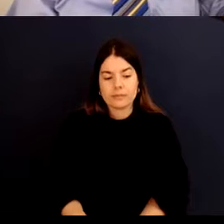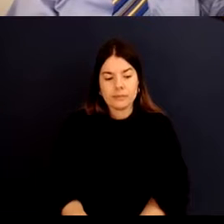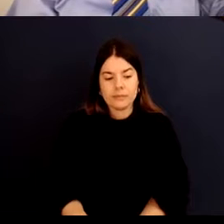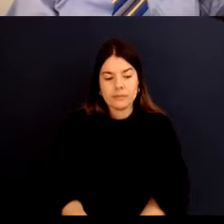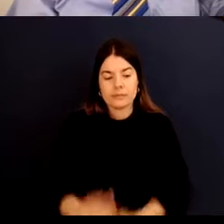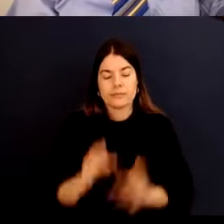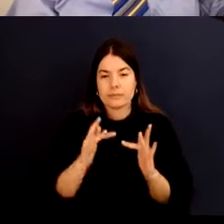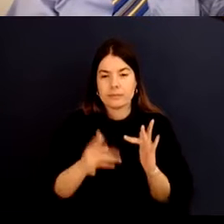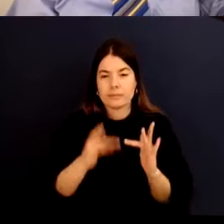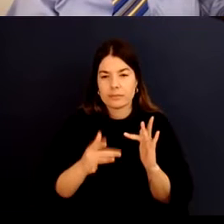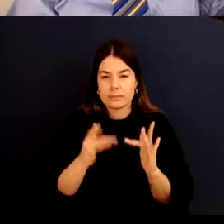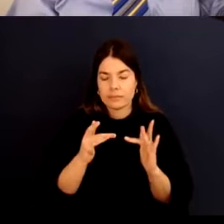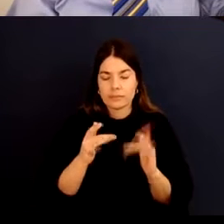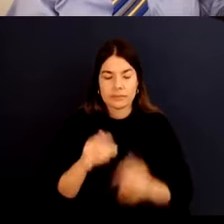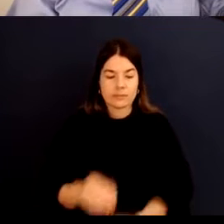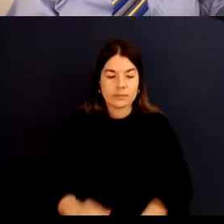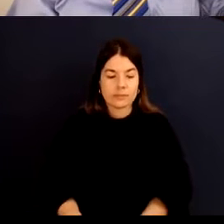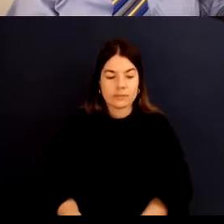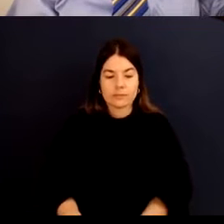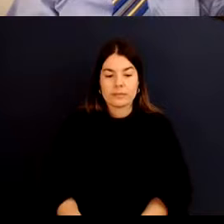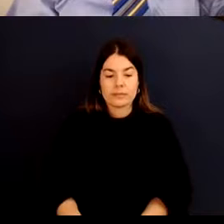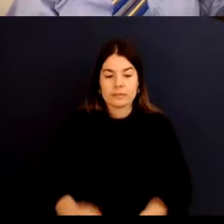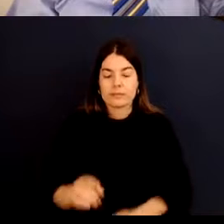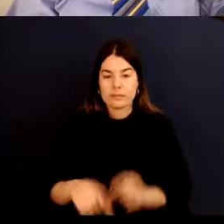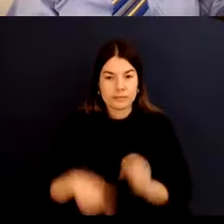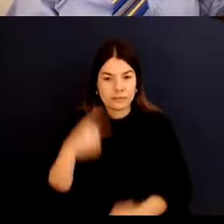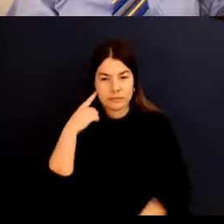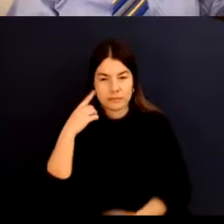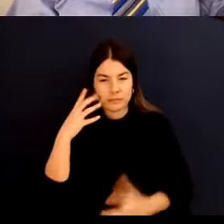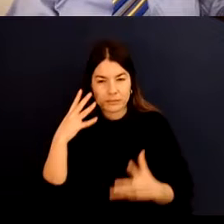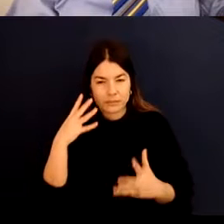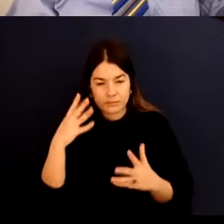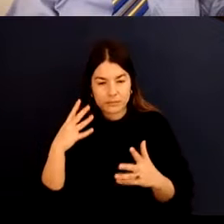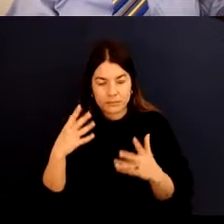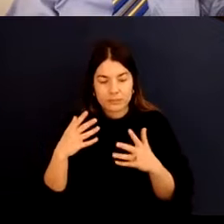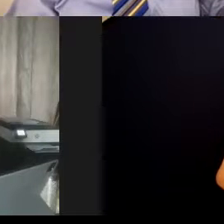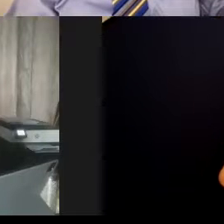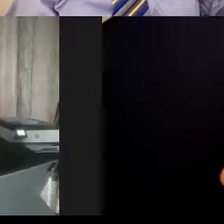This is managed by